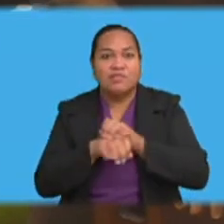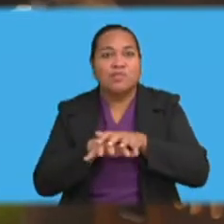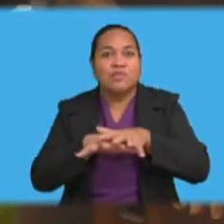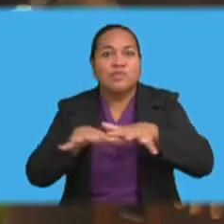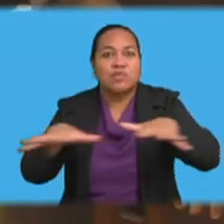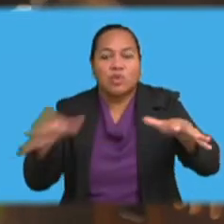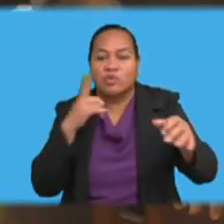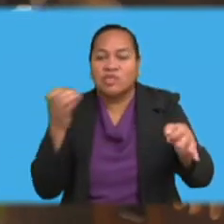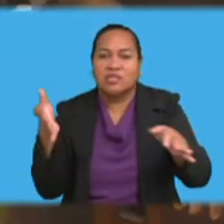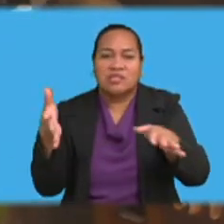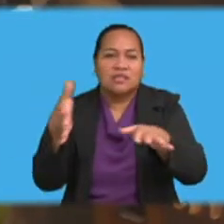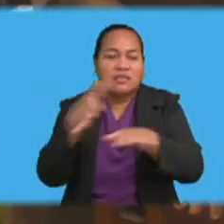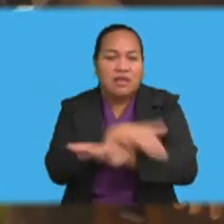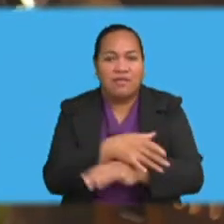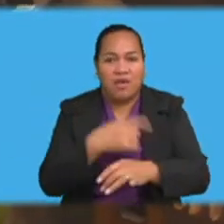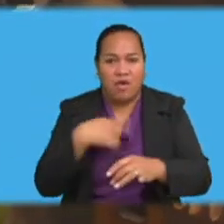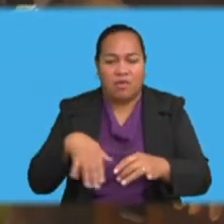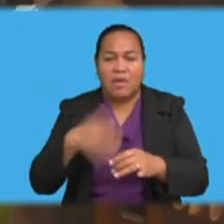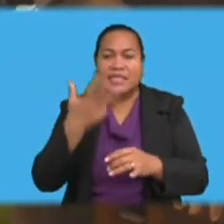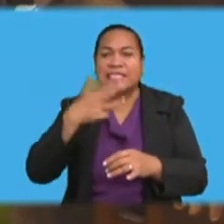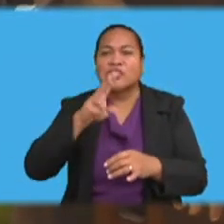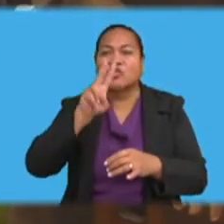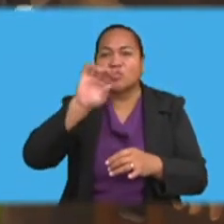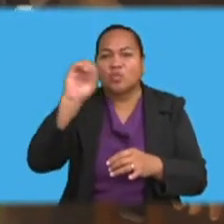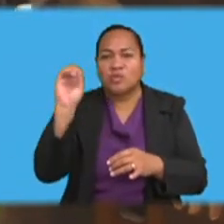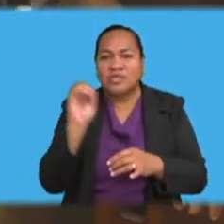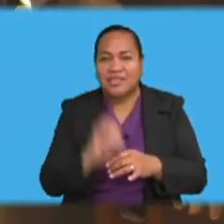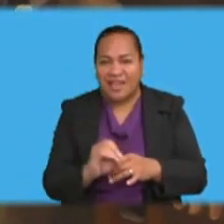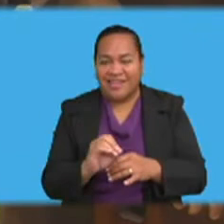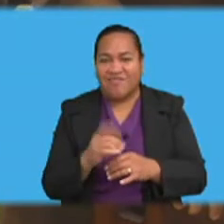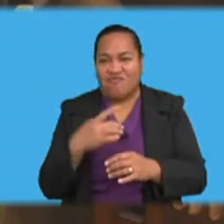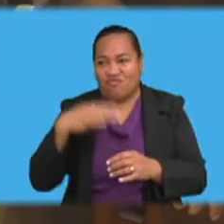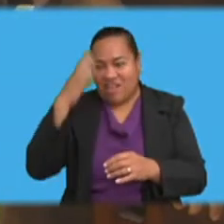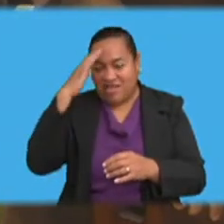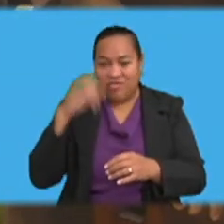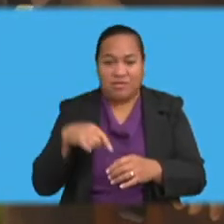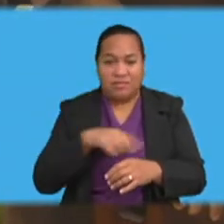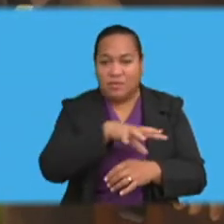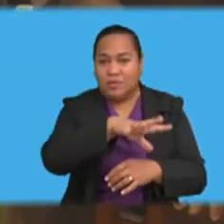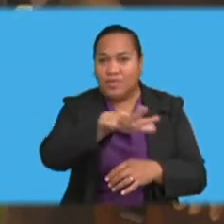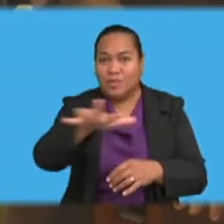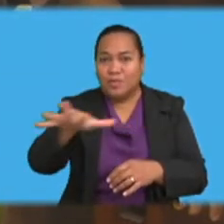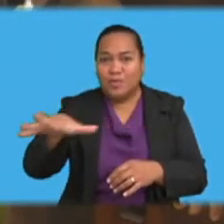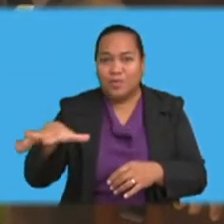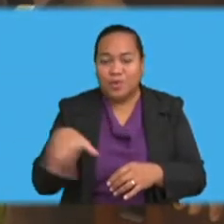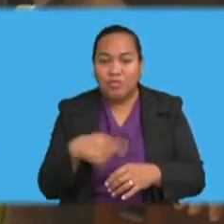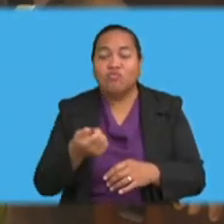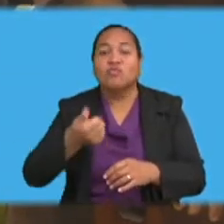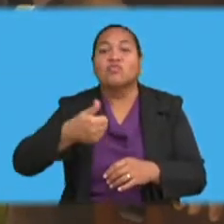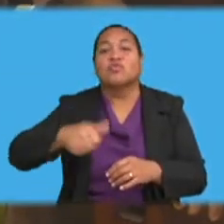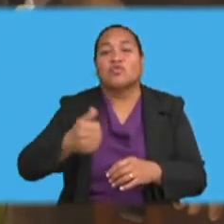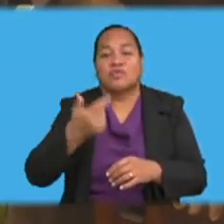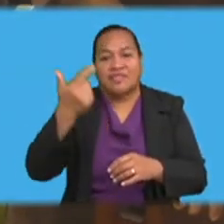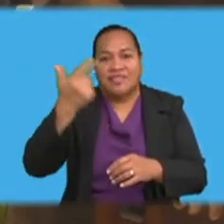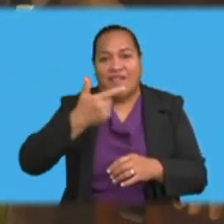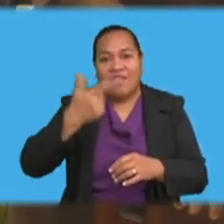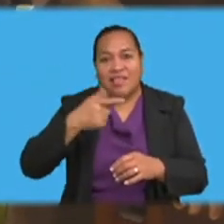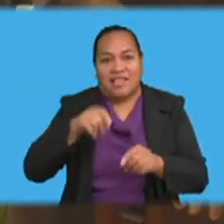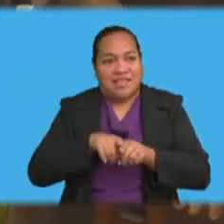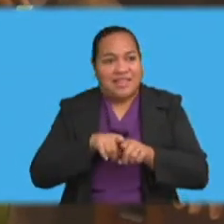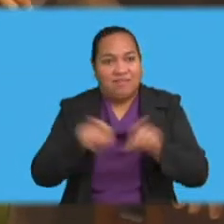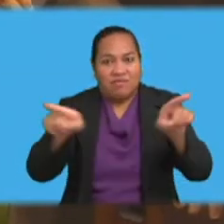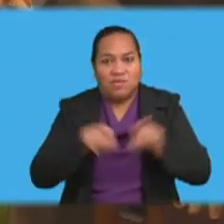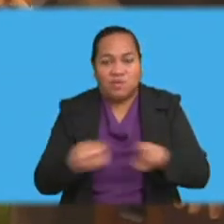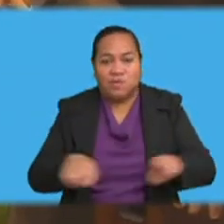analog coverage. Aiyaz-Sayed covered 92% of the country via terrestrial means through using 17 transmission sites